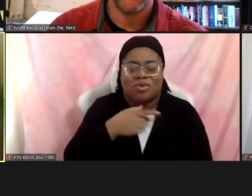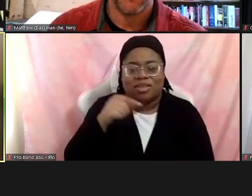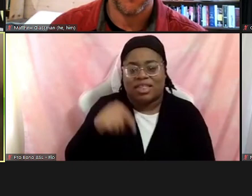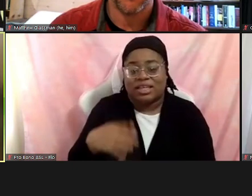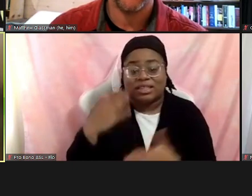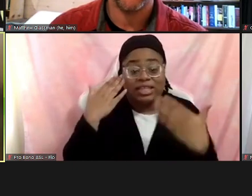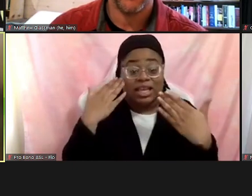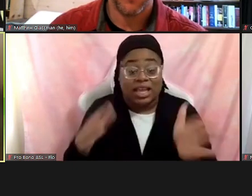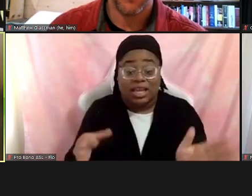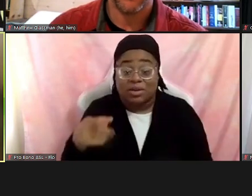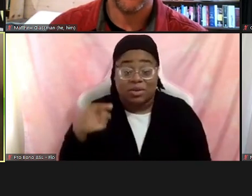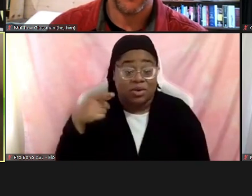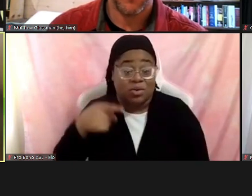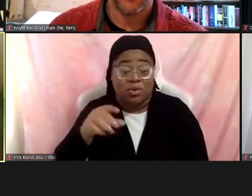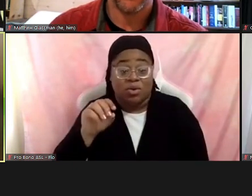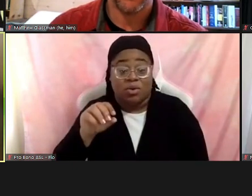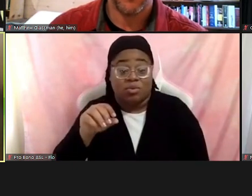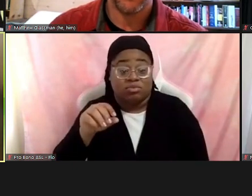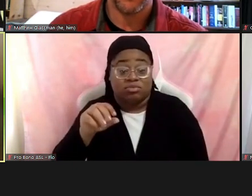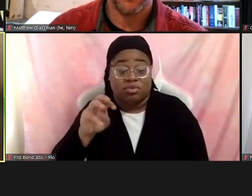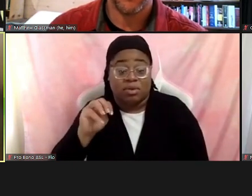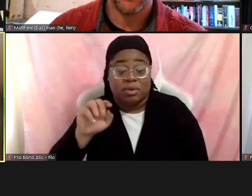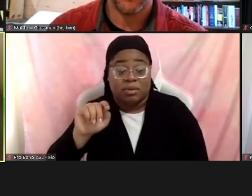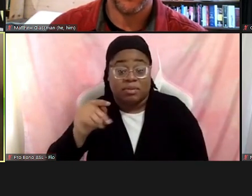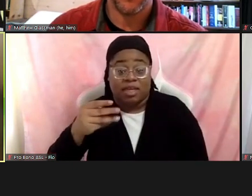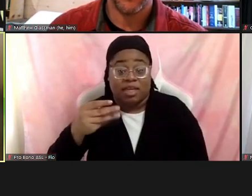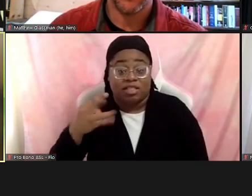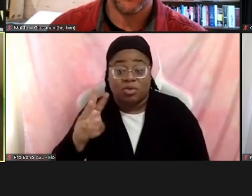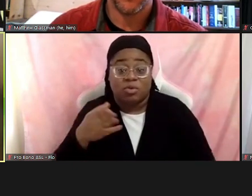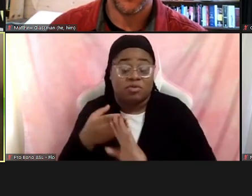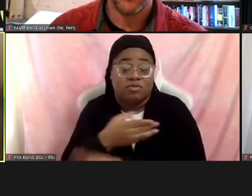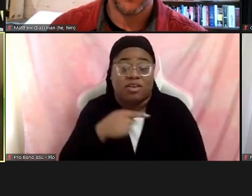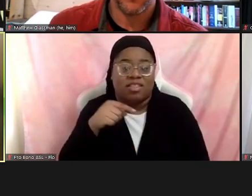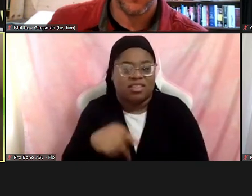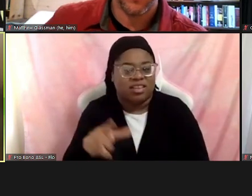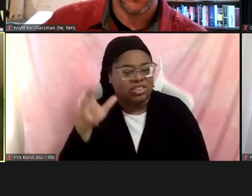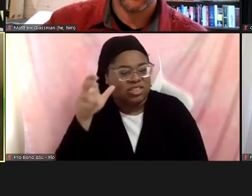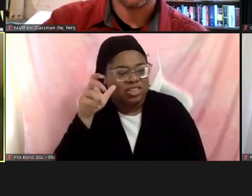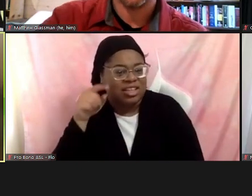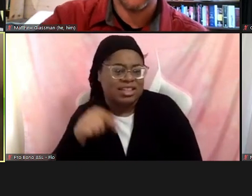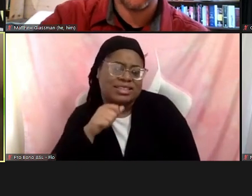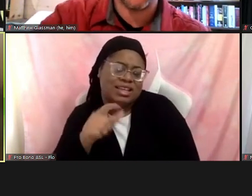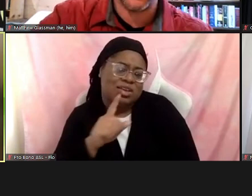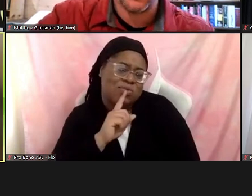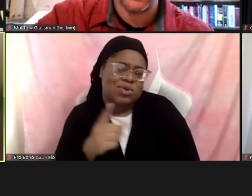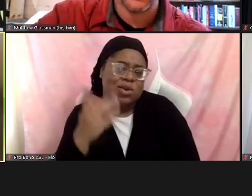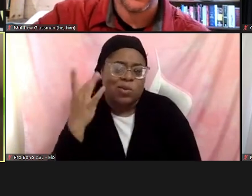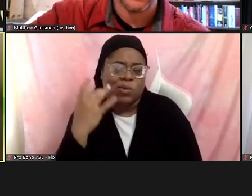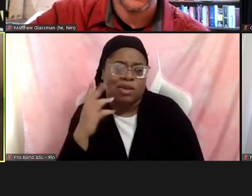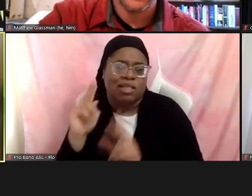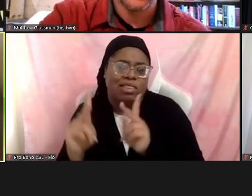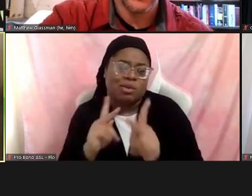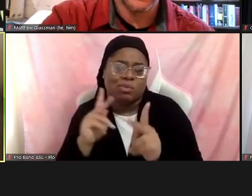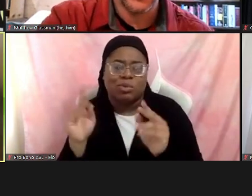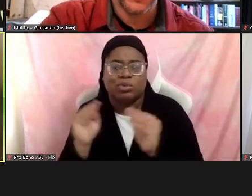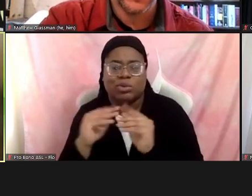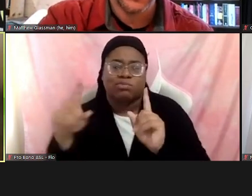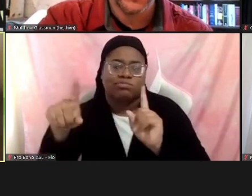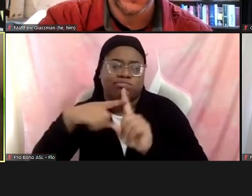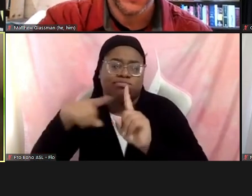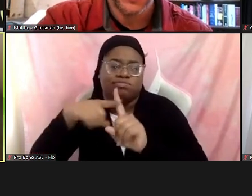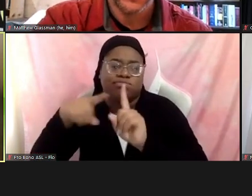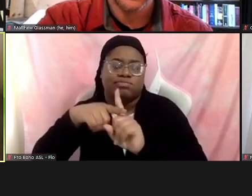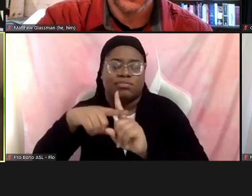know Nati before this. So I think if people are listening, they're like, this is not real, or why are these people so optimistic?